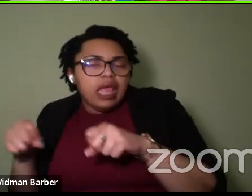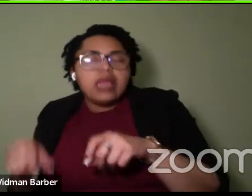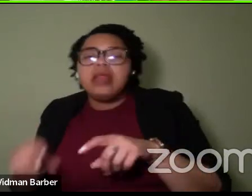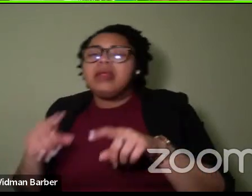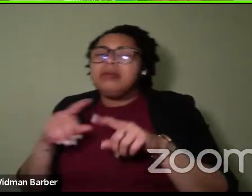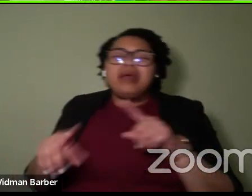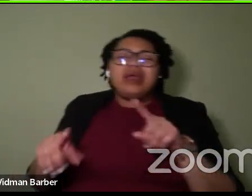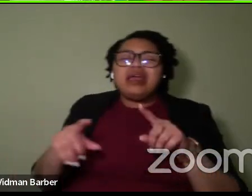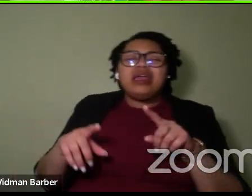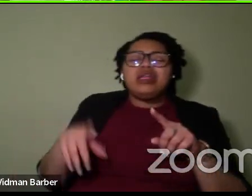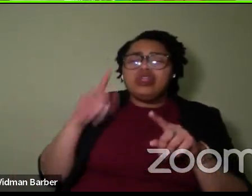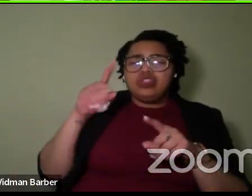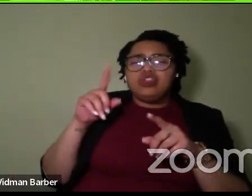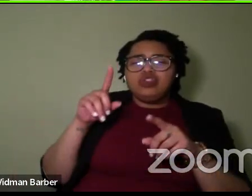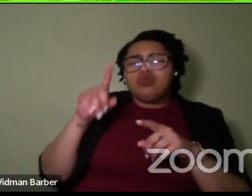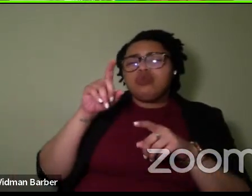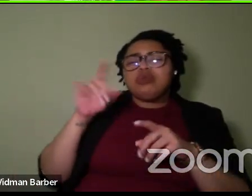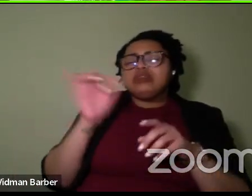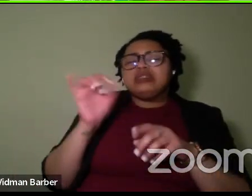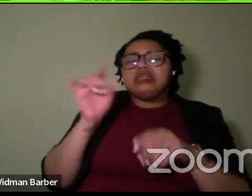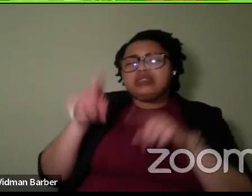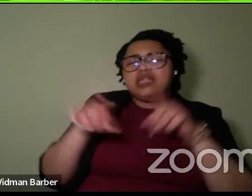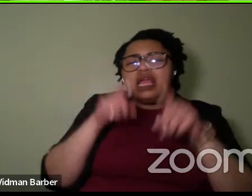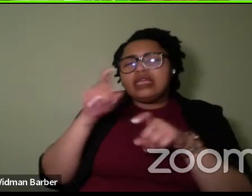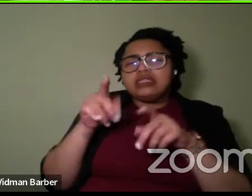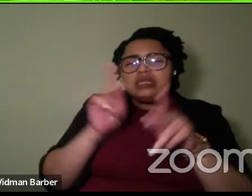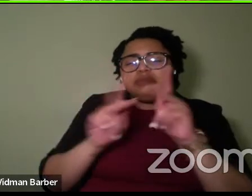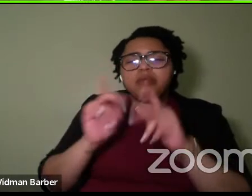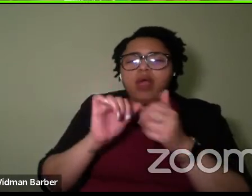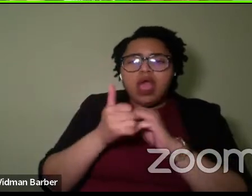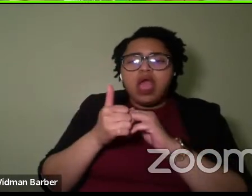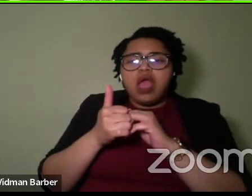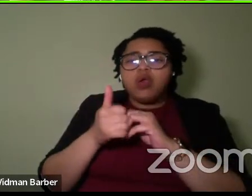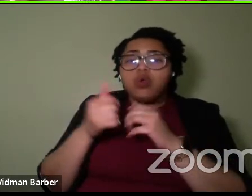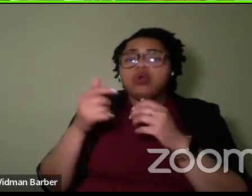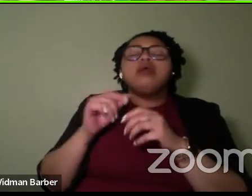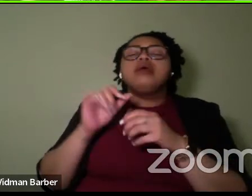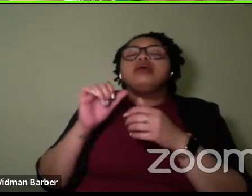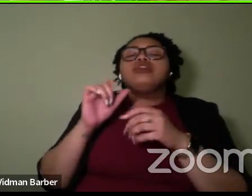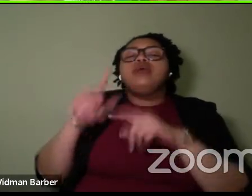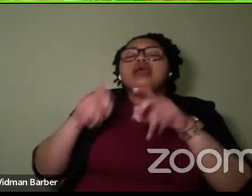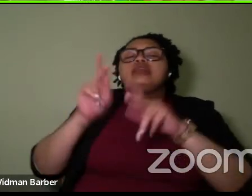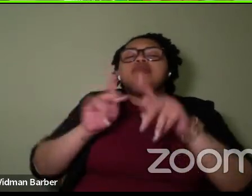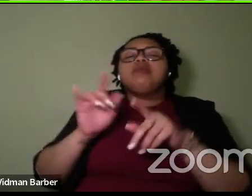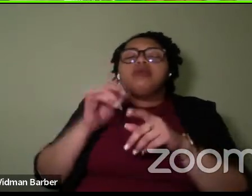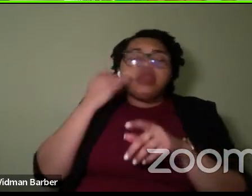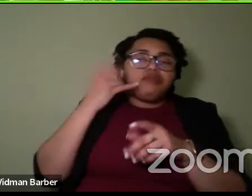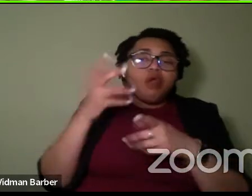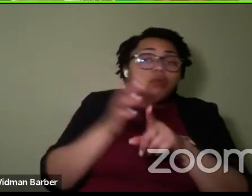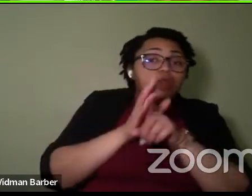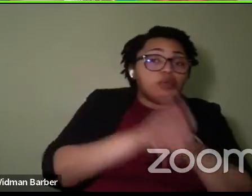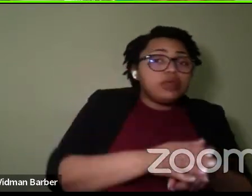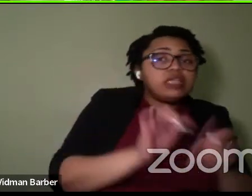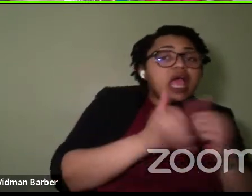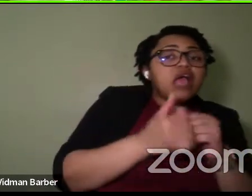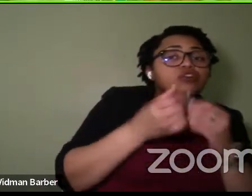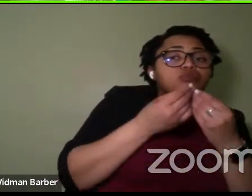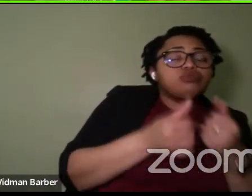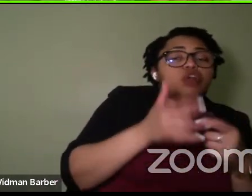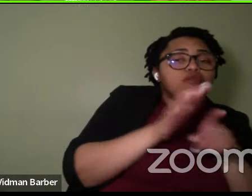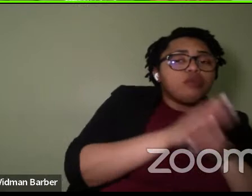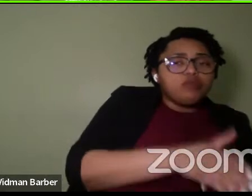who are oppressed how to undo their own oppression. And I think that kind of contradicts, a lot of the conversations that are taking